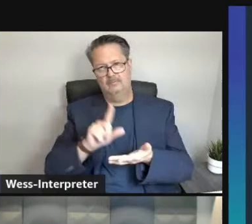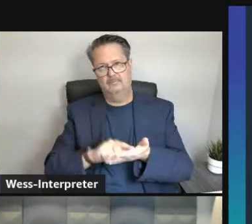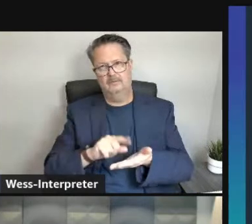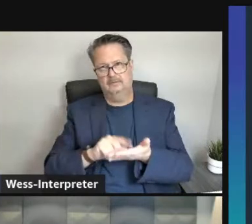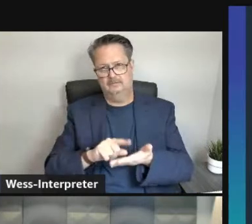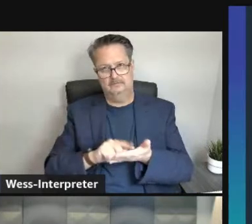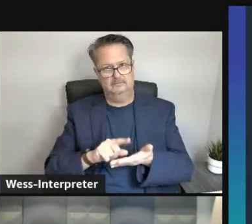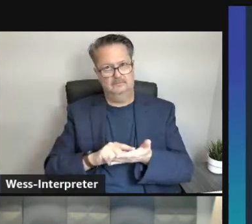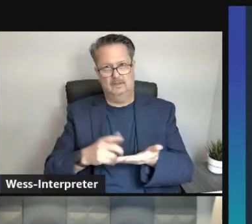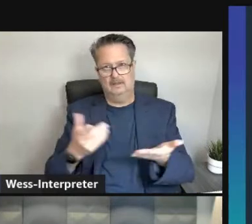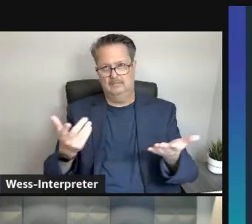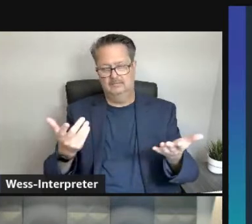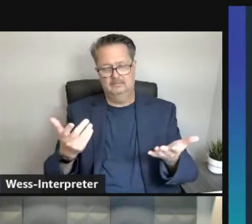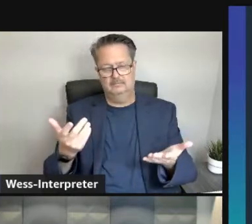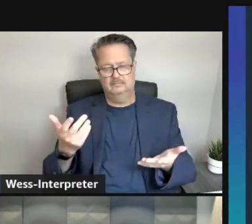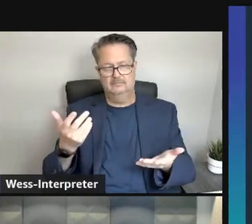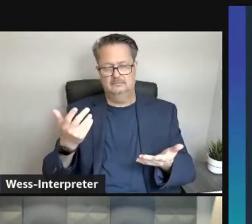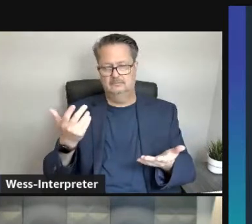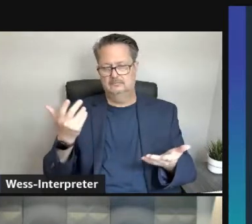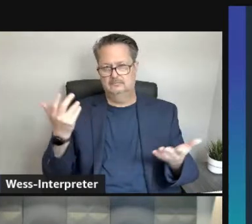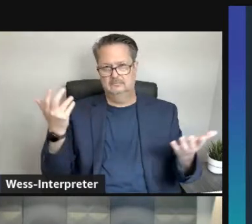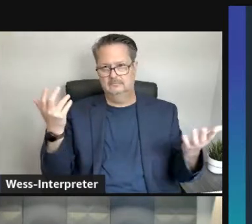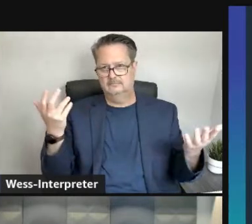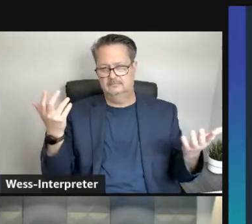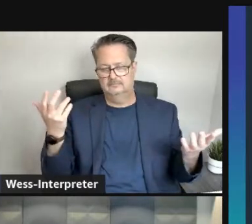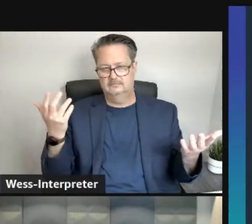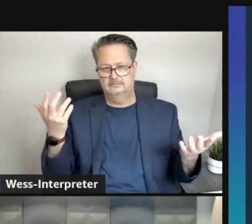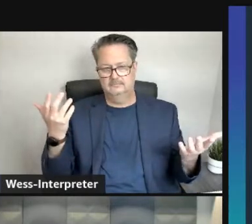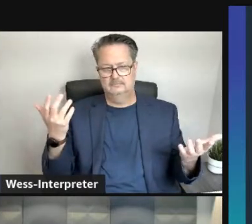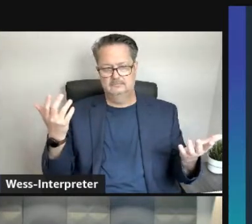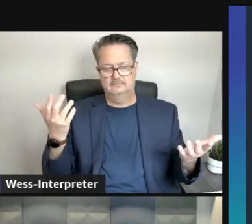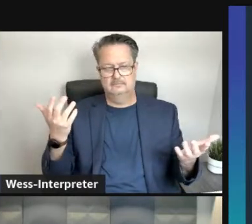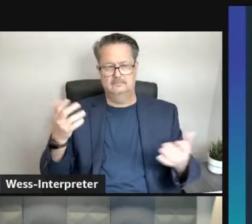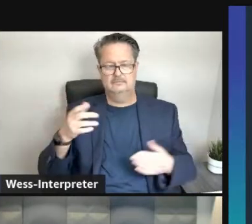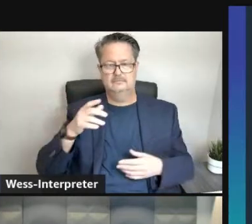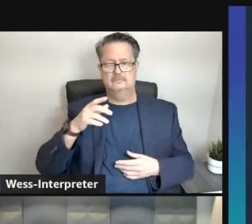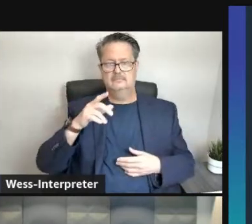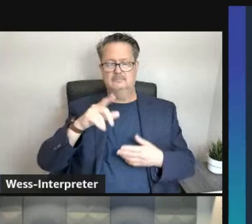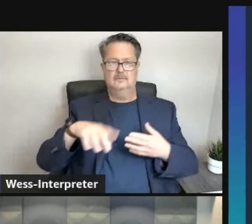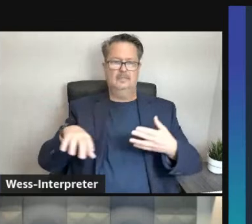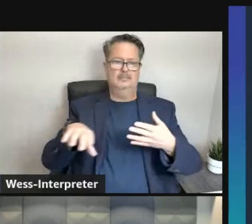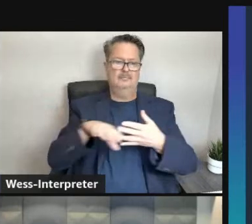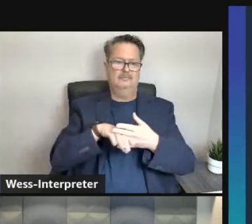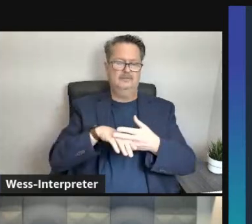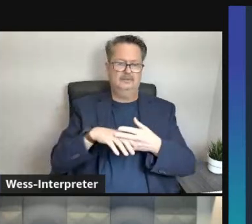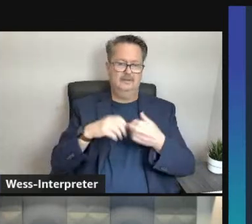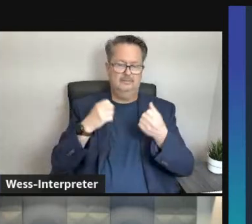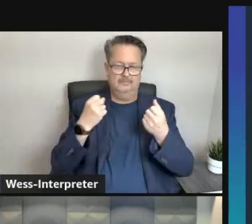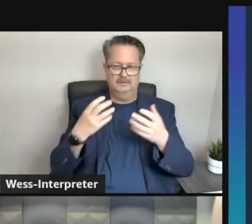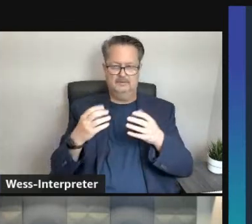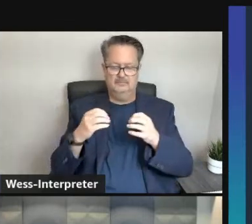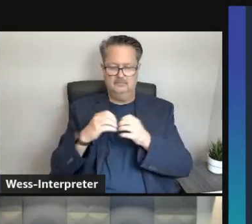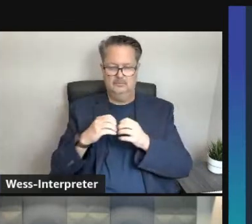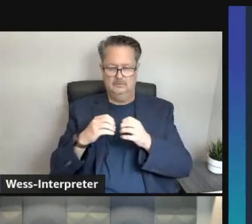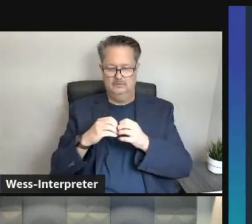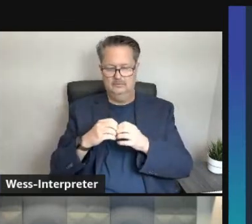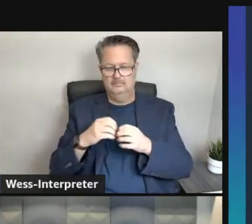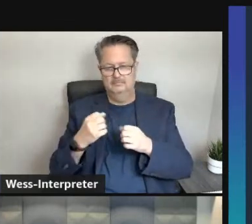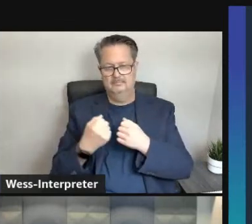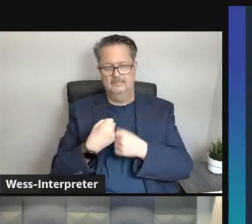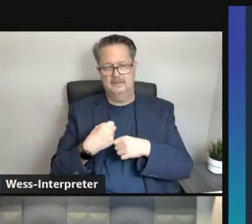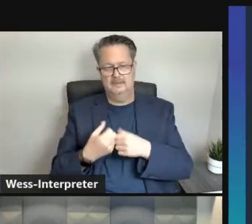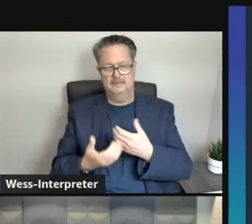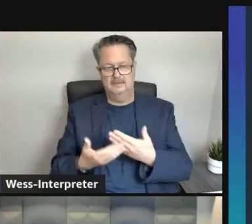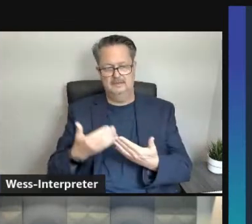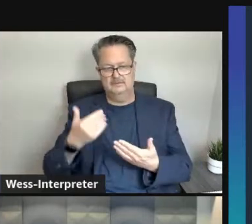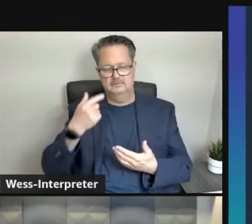of popular data frameworks such as Spark, Flink, Ray, Kafka, Airflow, and many more. To make it even easier for